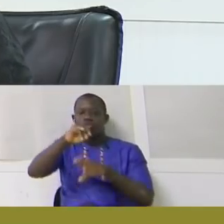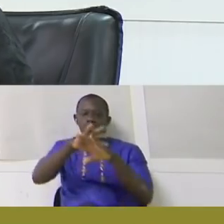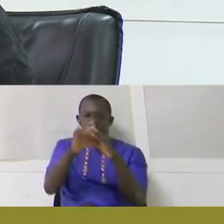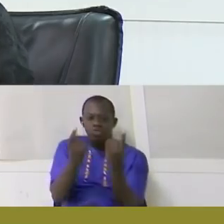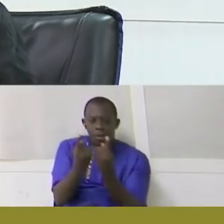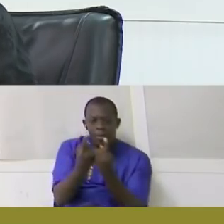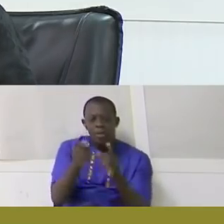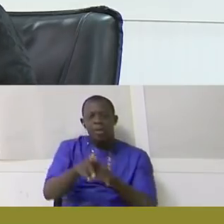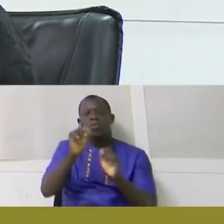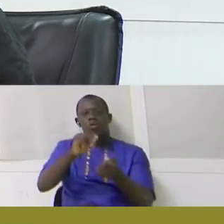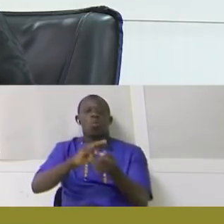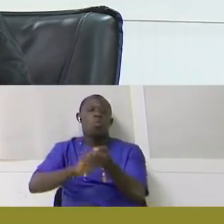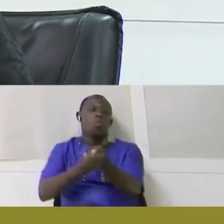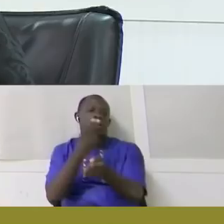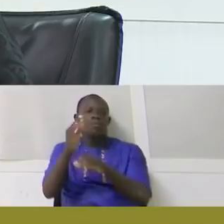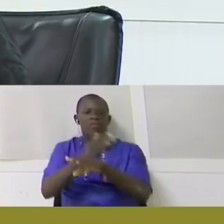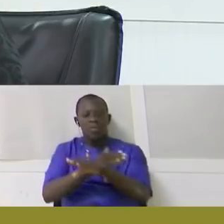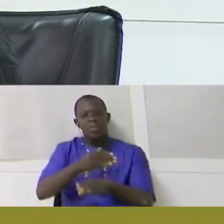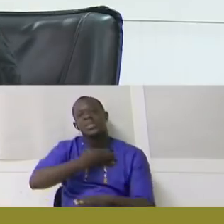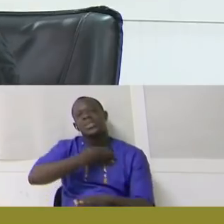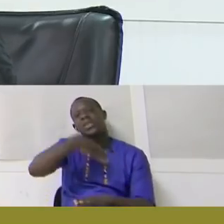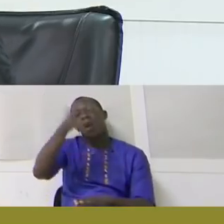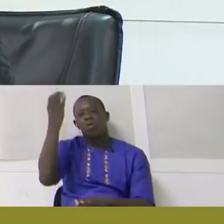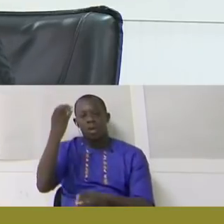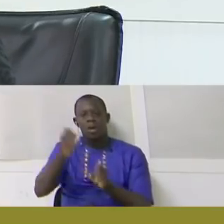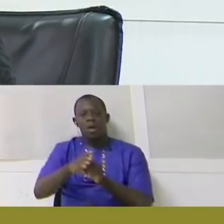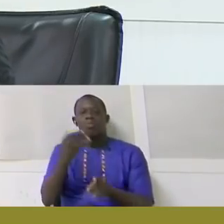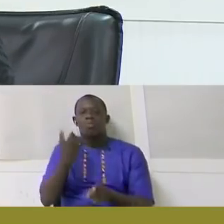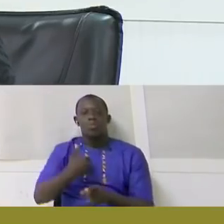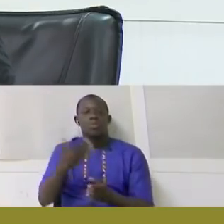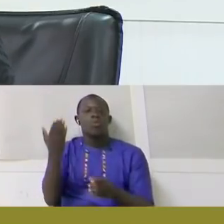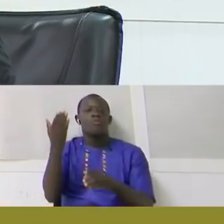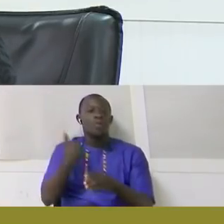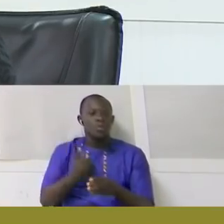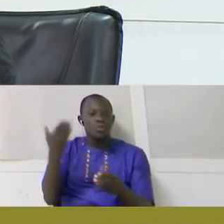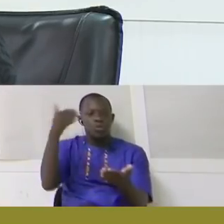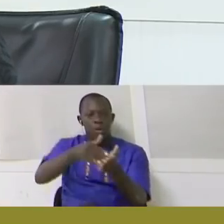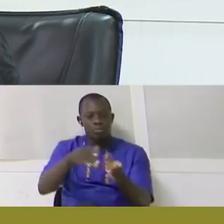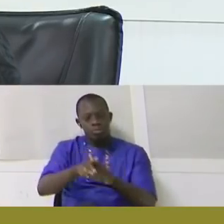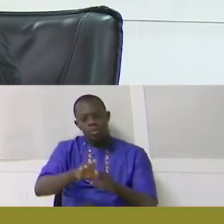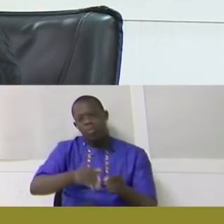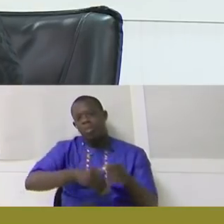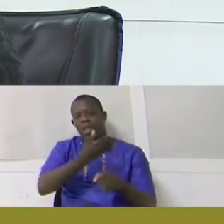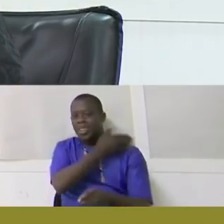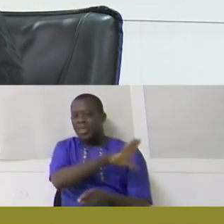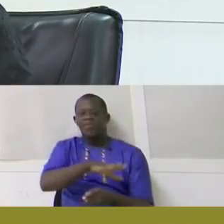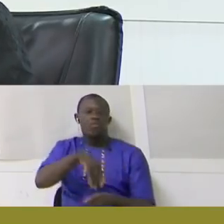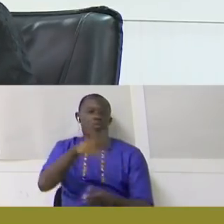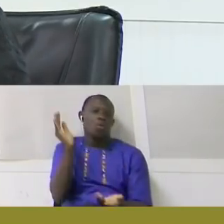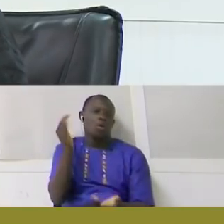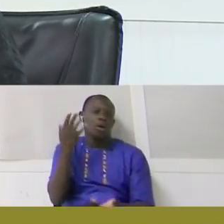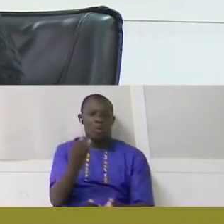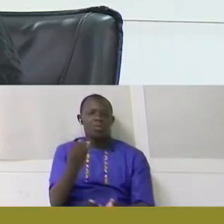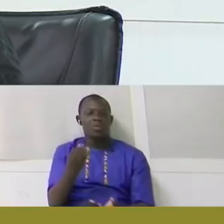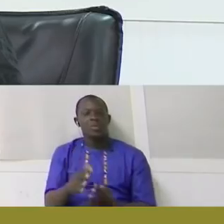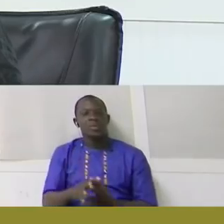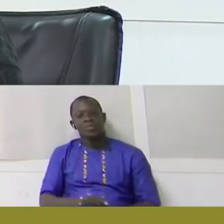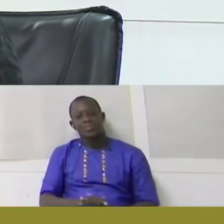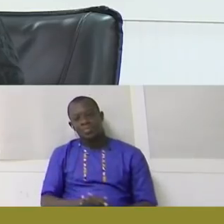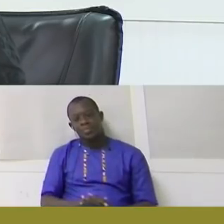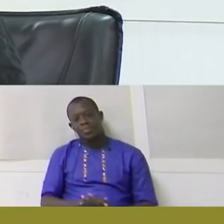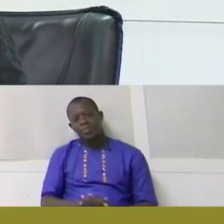mu gañ ma bala ma yugo ni ñi ñoo fekk mom dem na. If I had done otherwise, he could have injured me and before I will scream